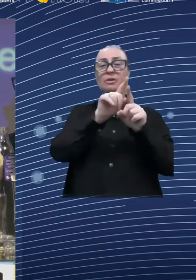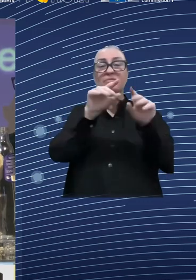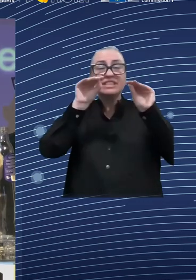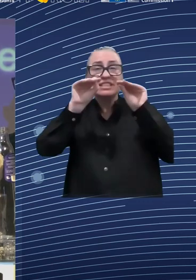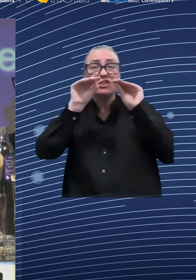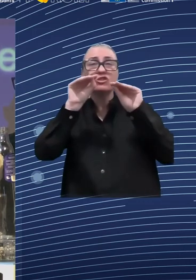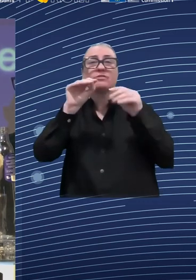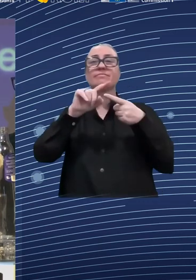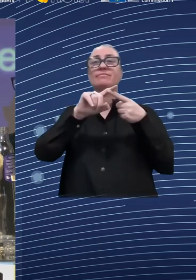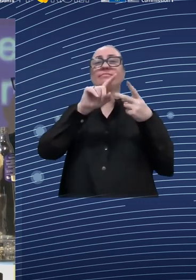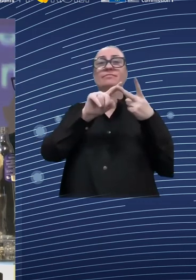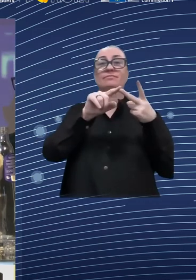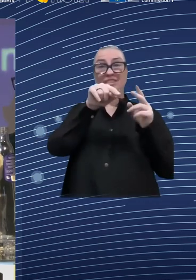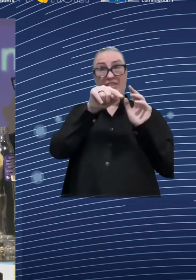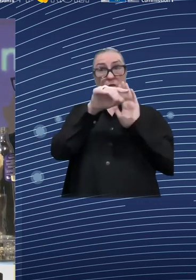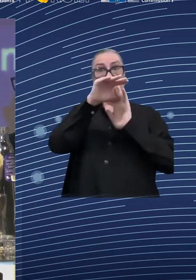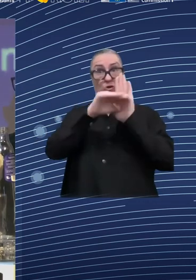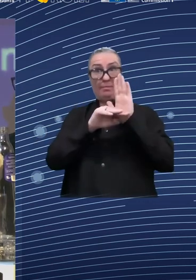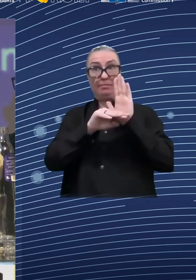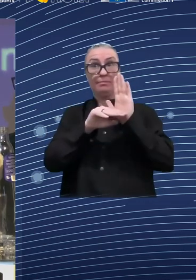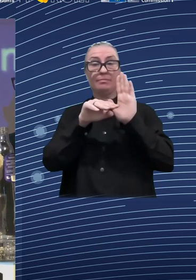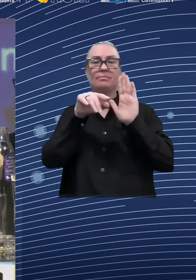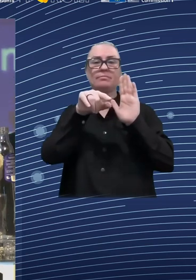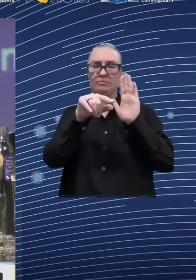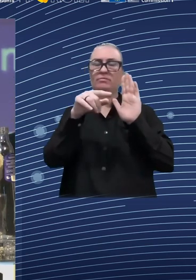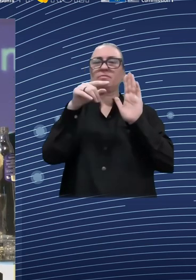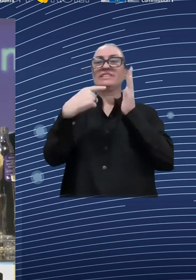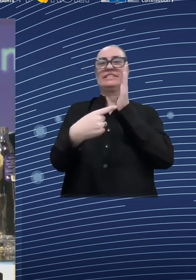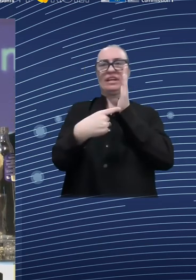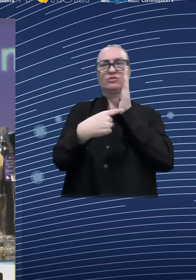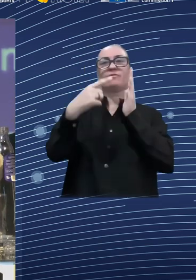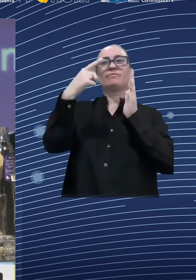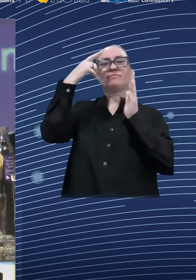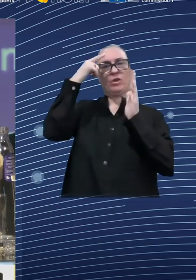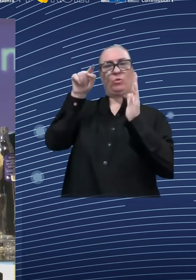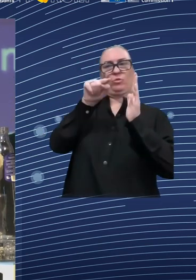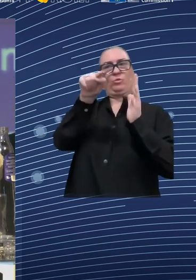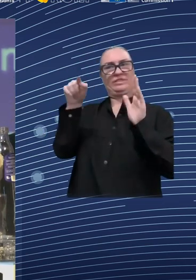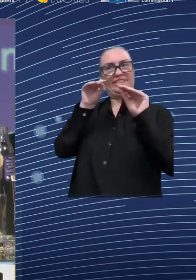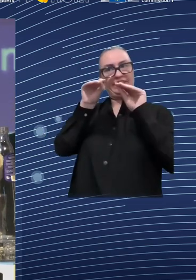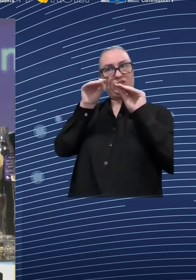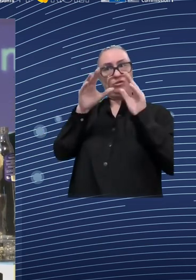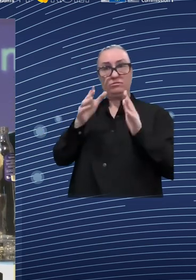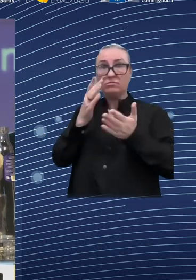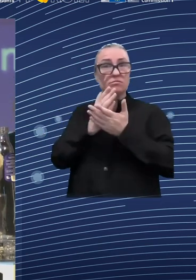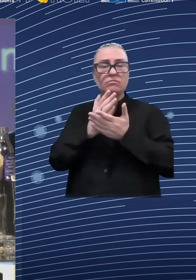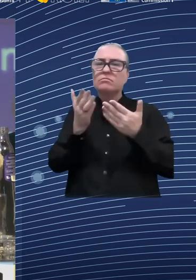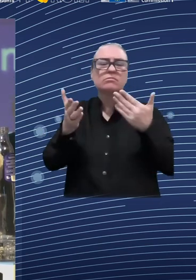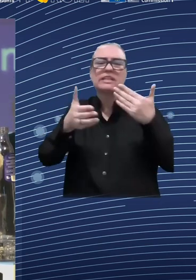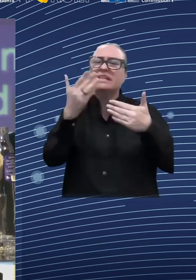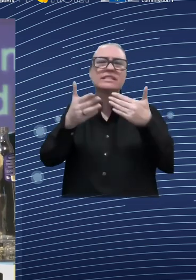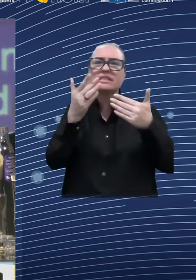programs, and interest was very huge. And I think this approach was very necessary because